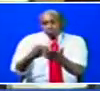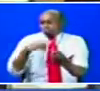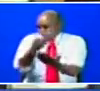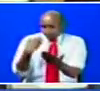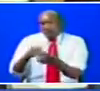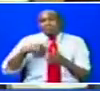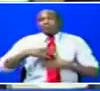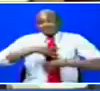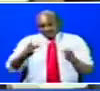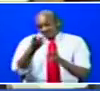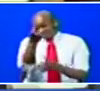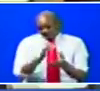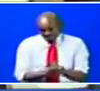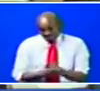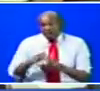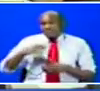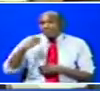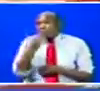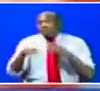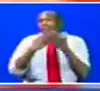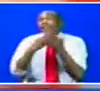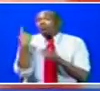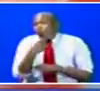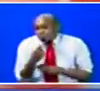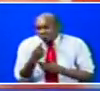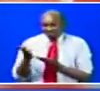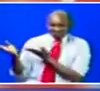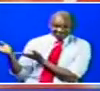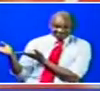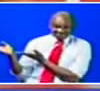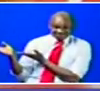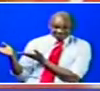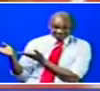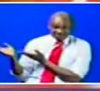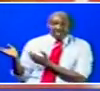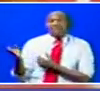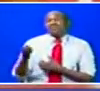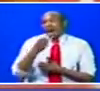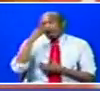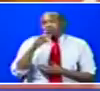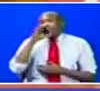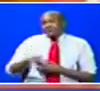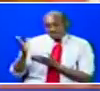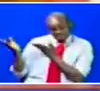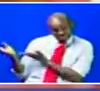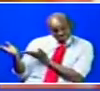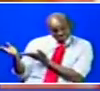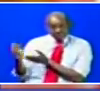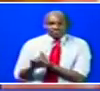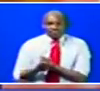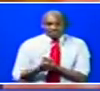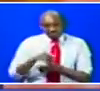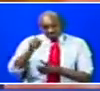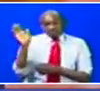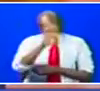for those interested. Among those who have already submitted the applications include Kalonzo Musyoka's son, Kennedy Musyoka, on